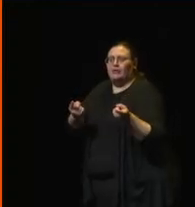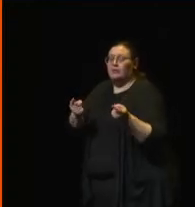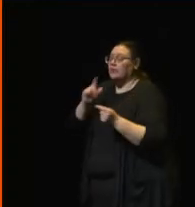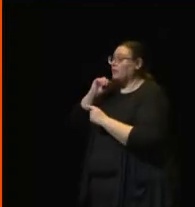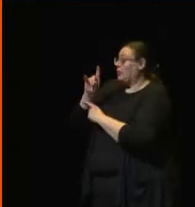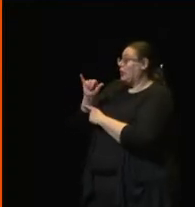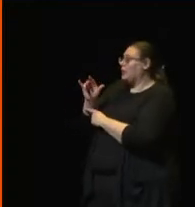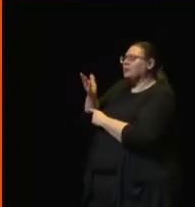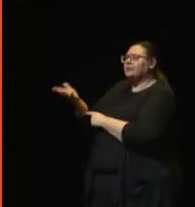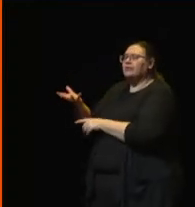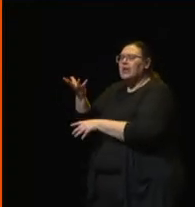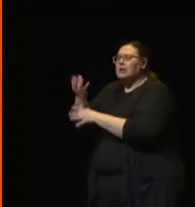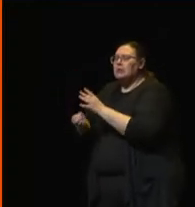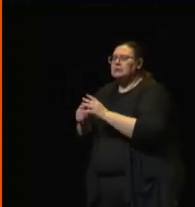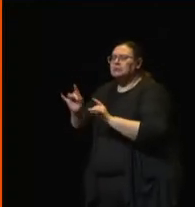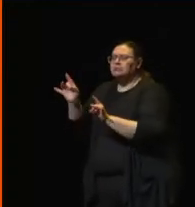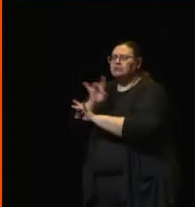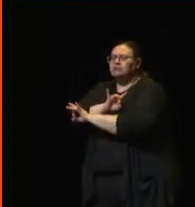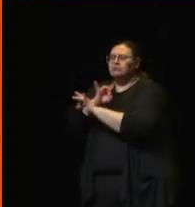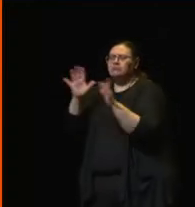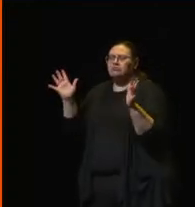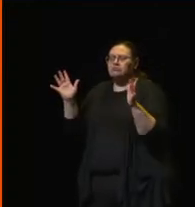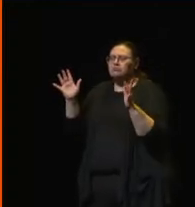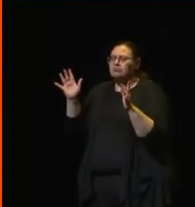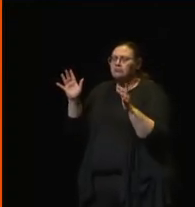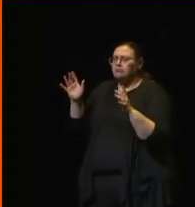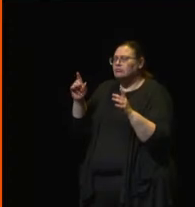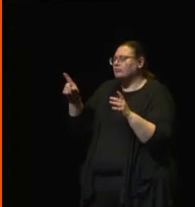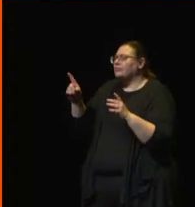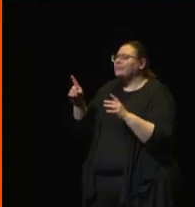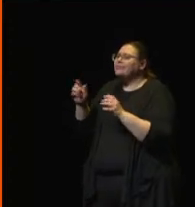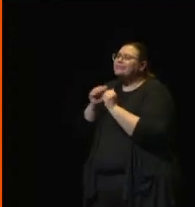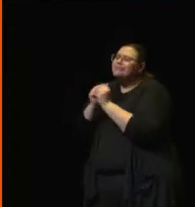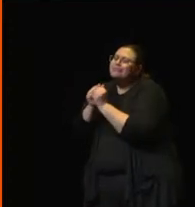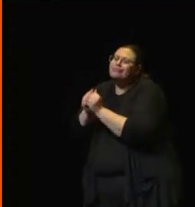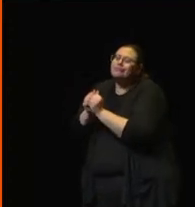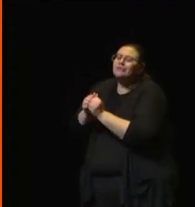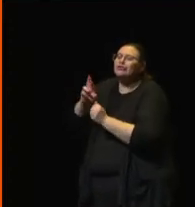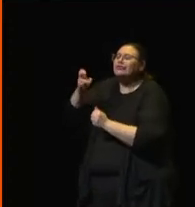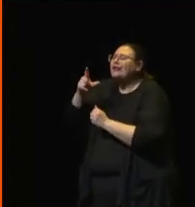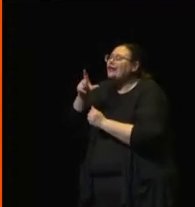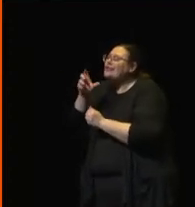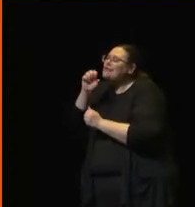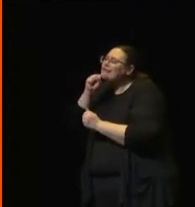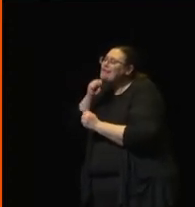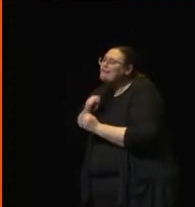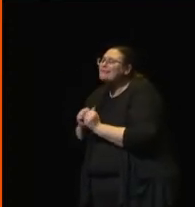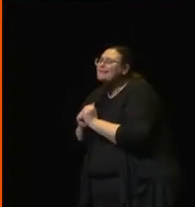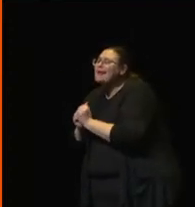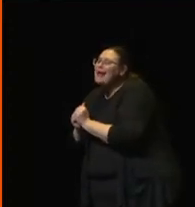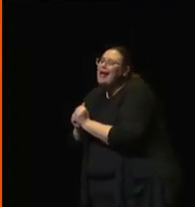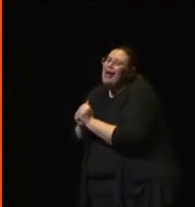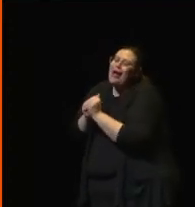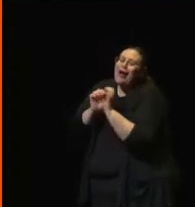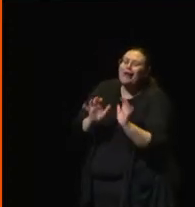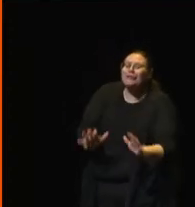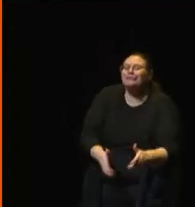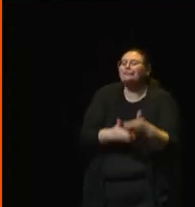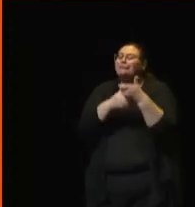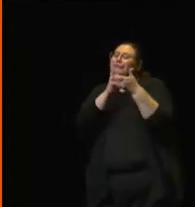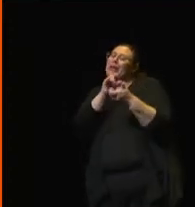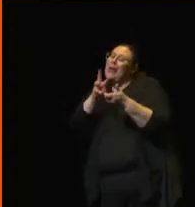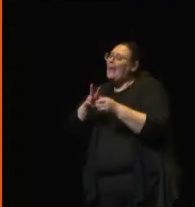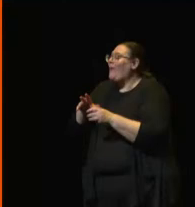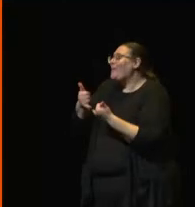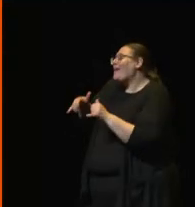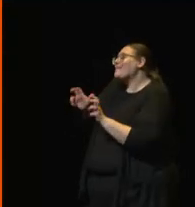were significant. He wouldn't be able to grow old with Rachel, lift Willow into the air, or dribble a basketball with Carl.